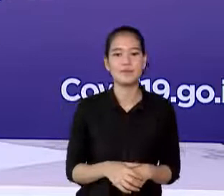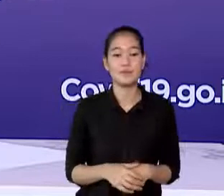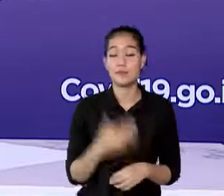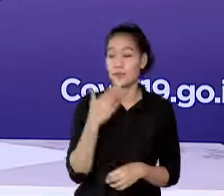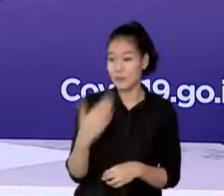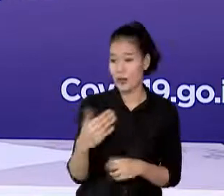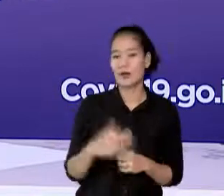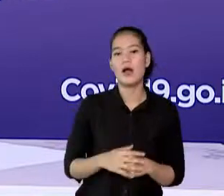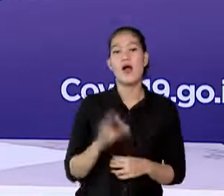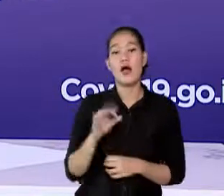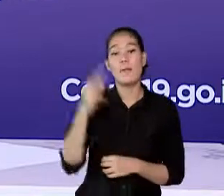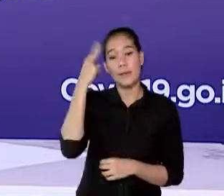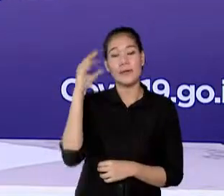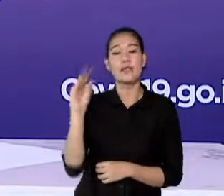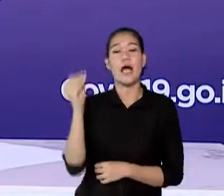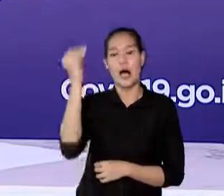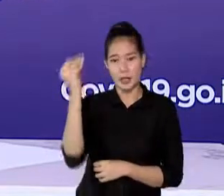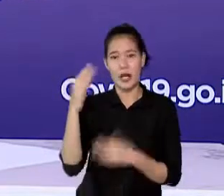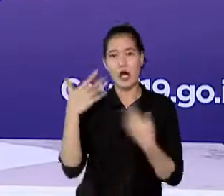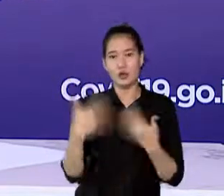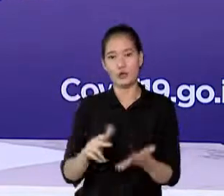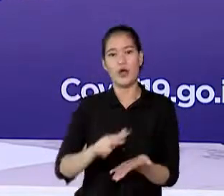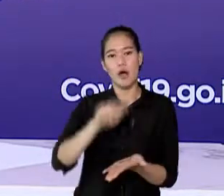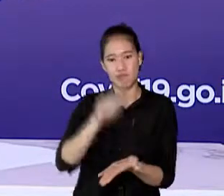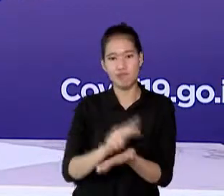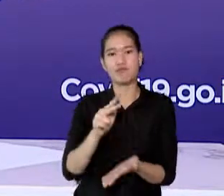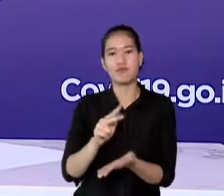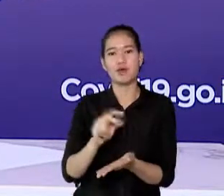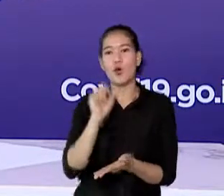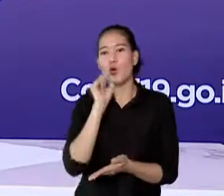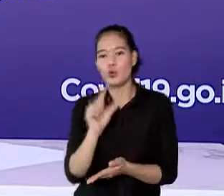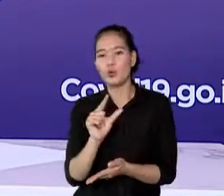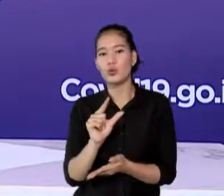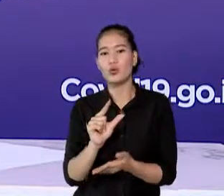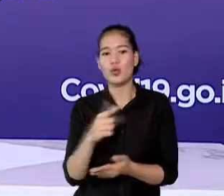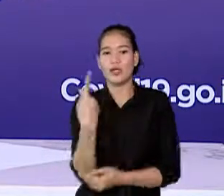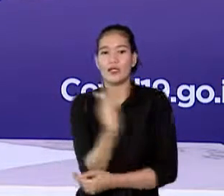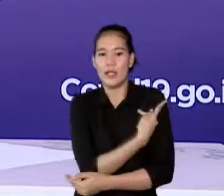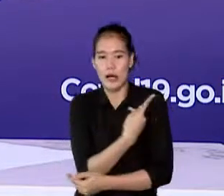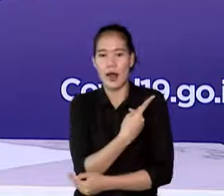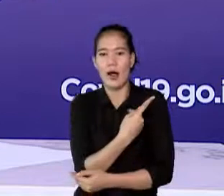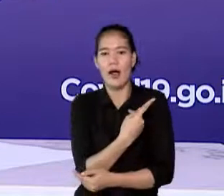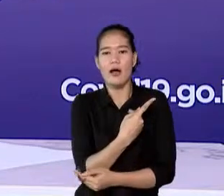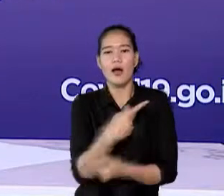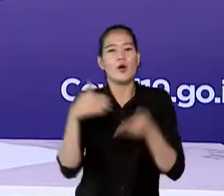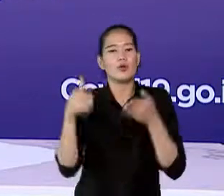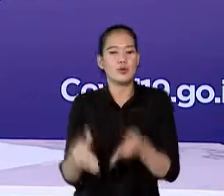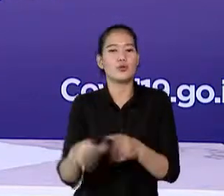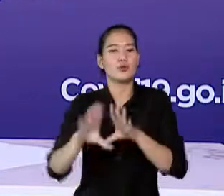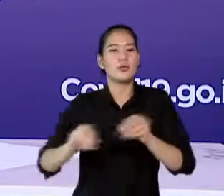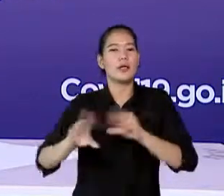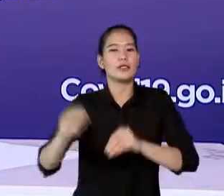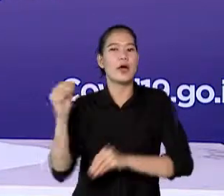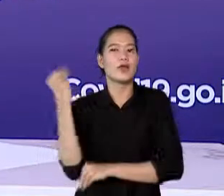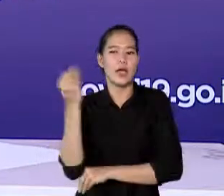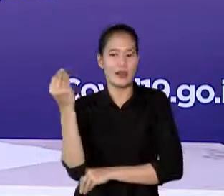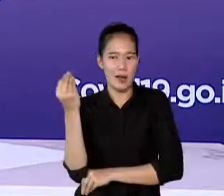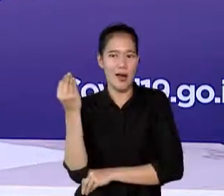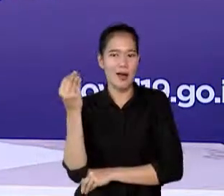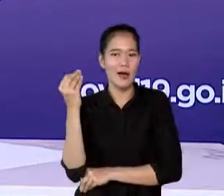of Jakarta has conducted free vaccinations for those in tourism sectors, such